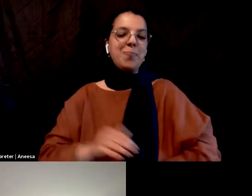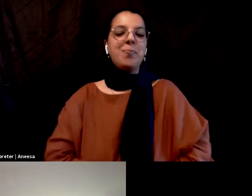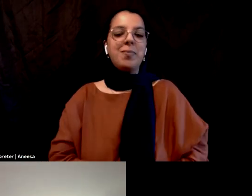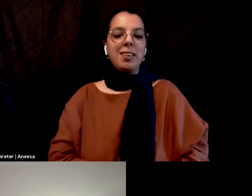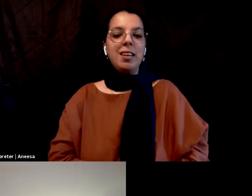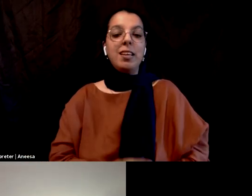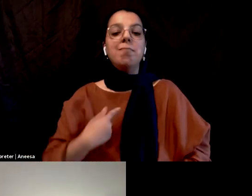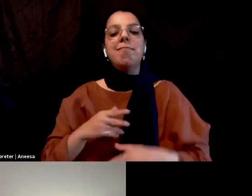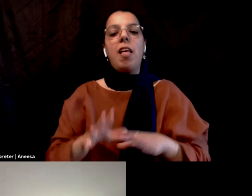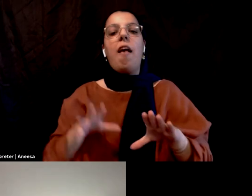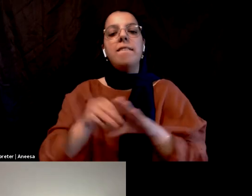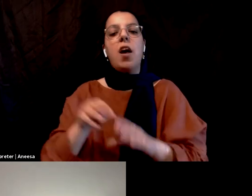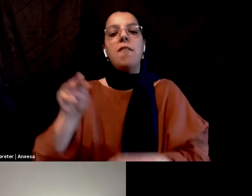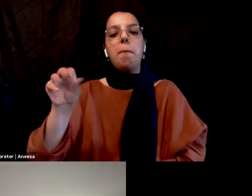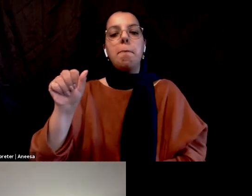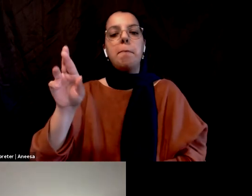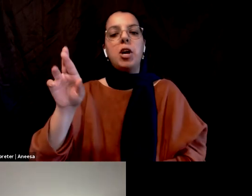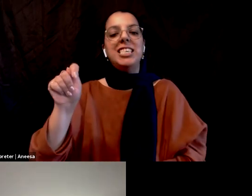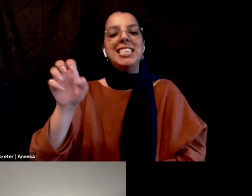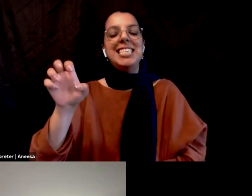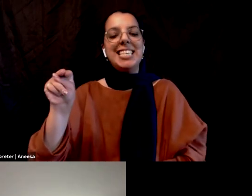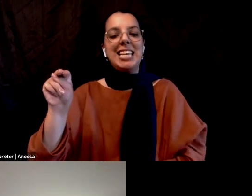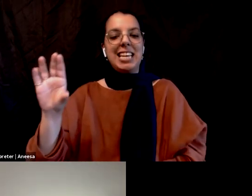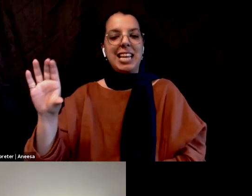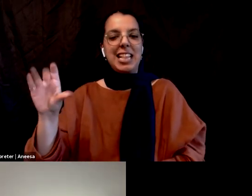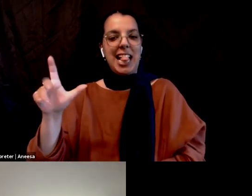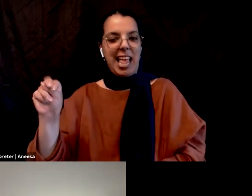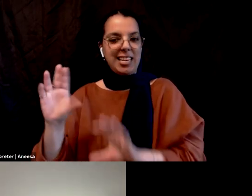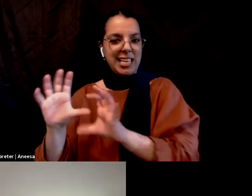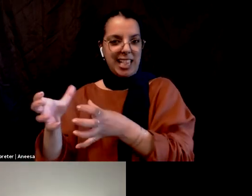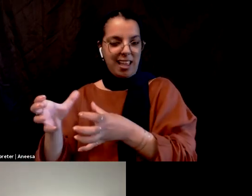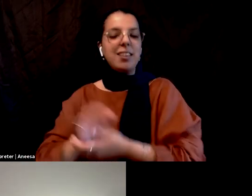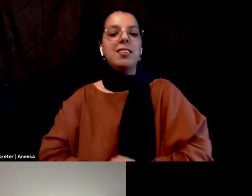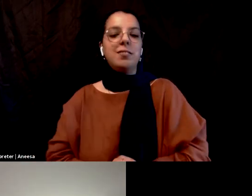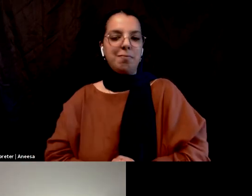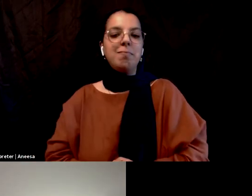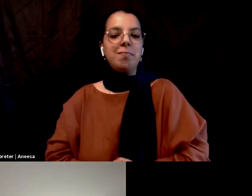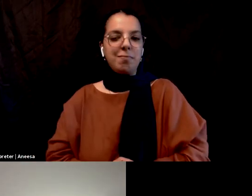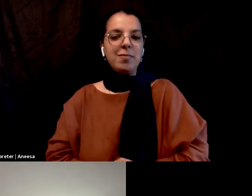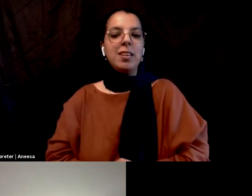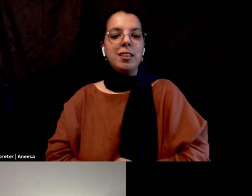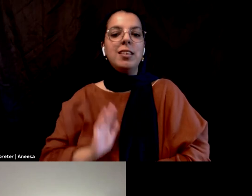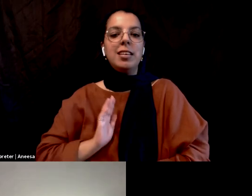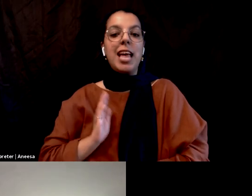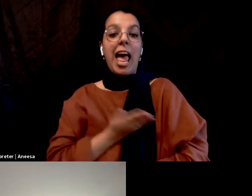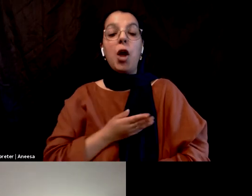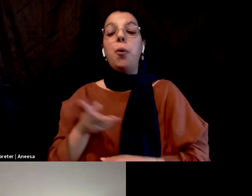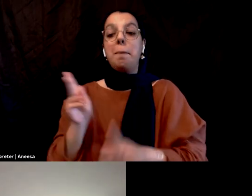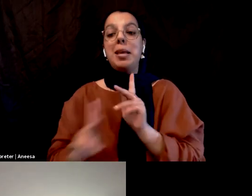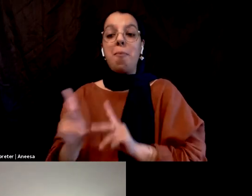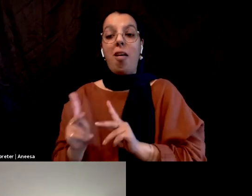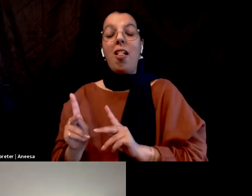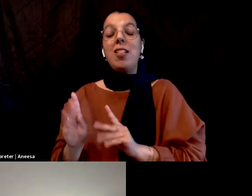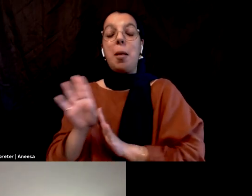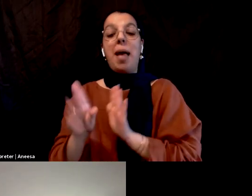the Martin clan, as traditionally our people, if we were of mixed ancestry, we would